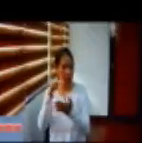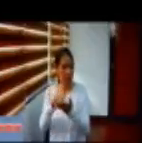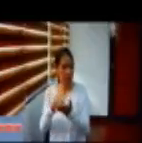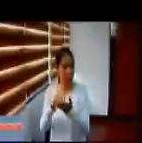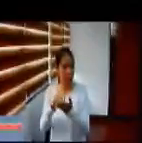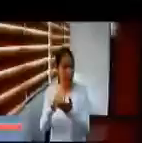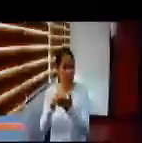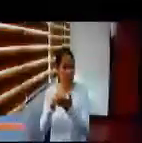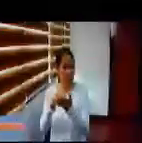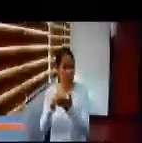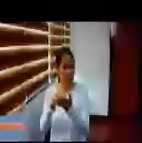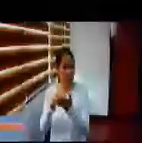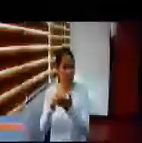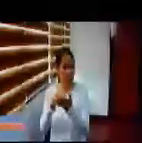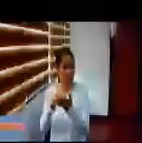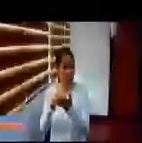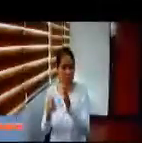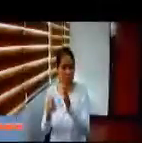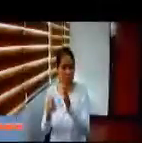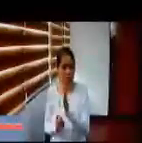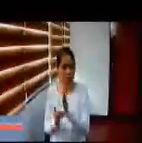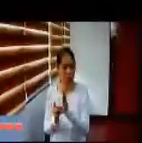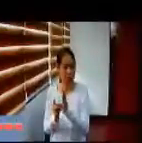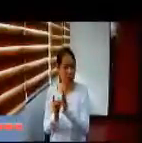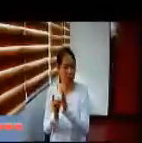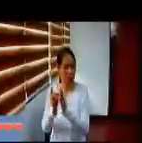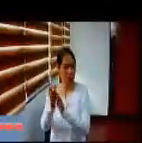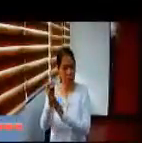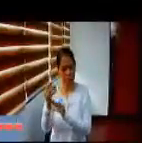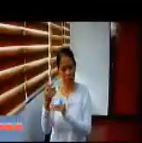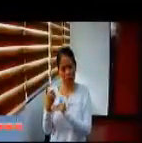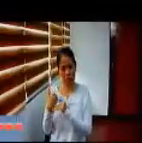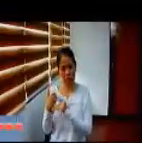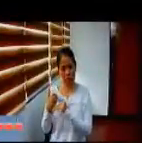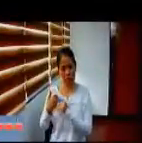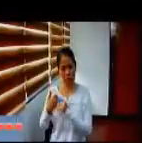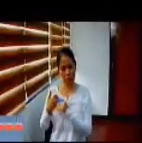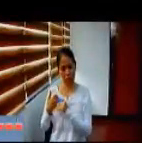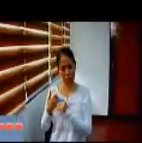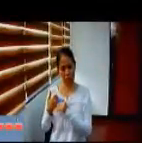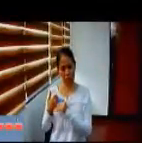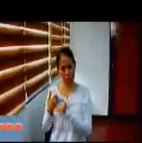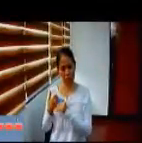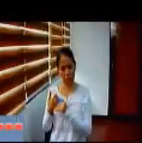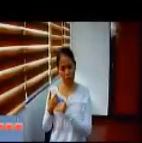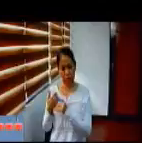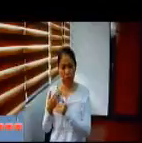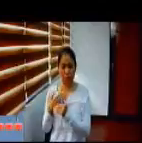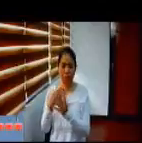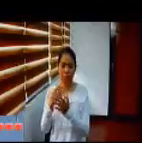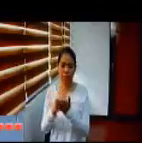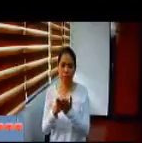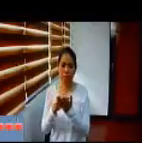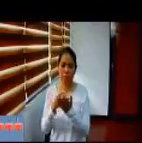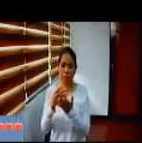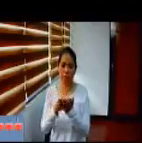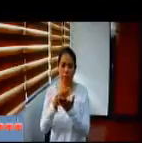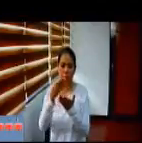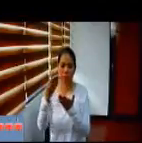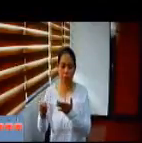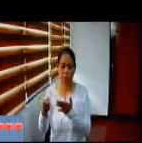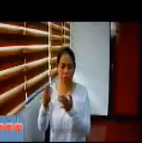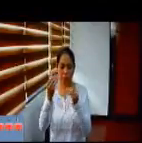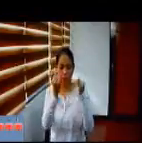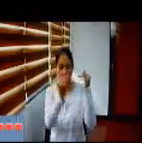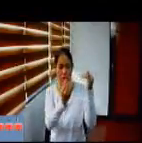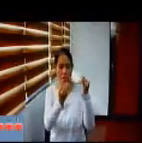And it is a consumer base that has a very high propensity to buy imported. So, what do you